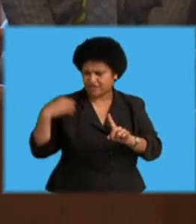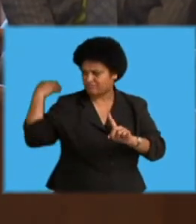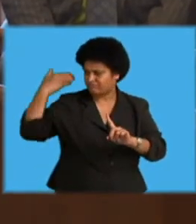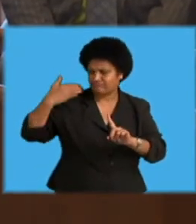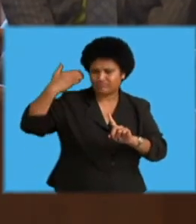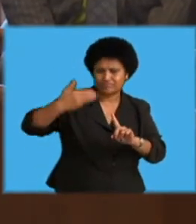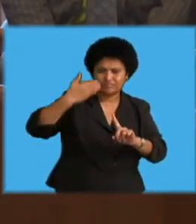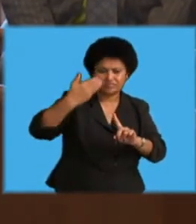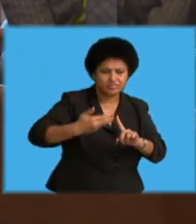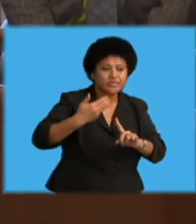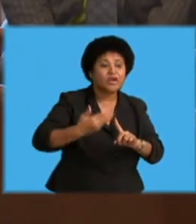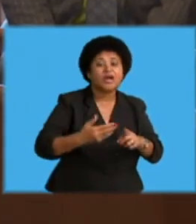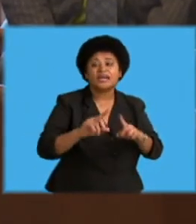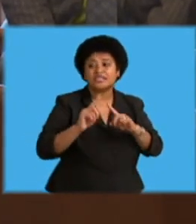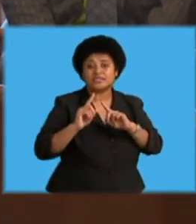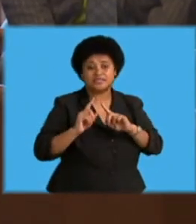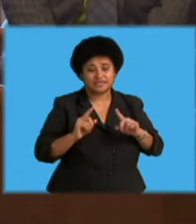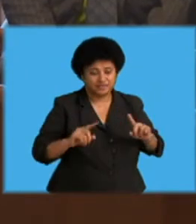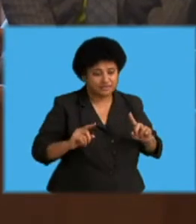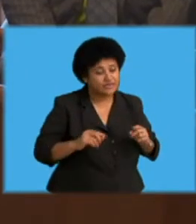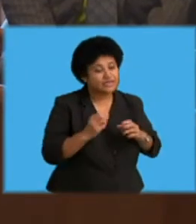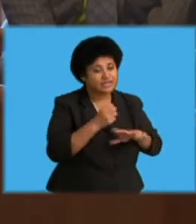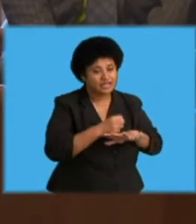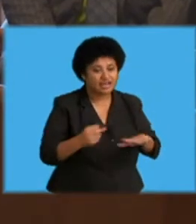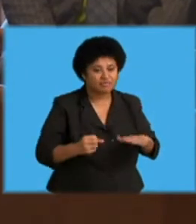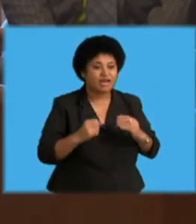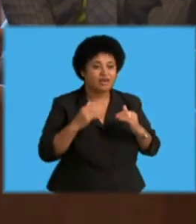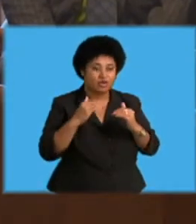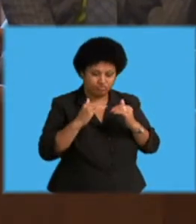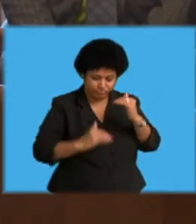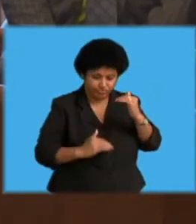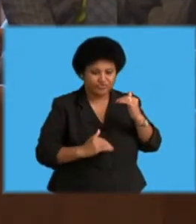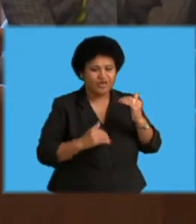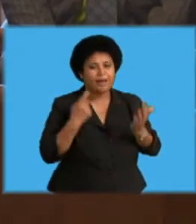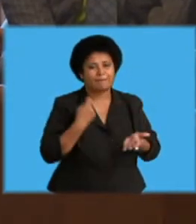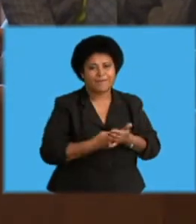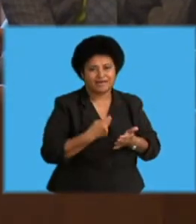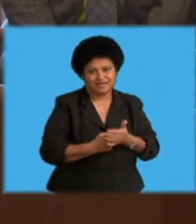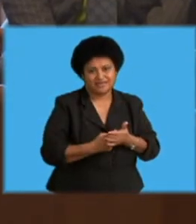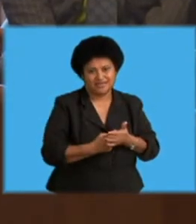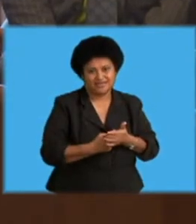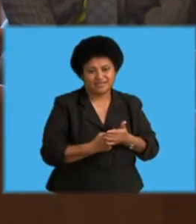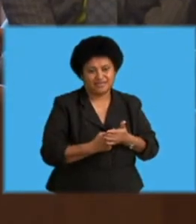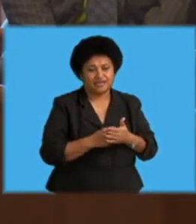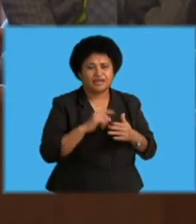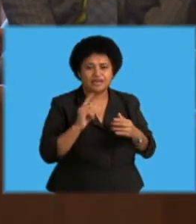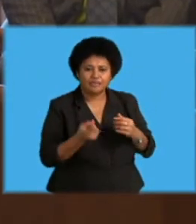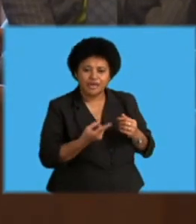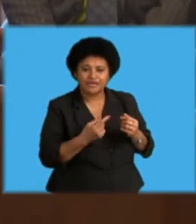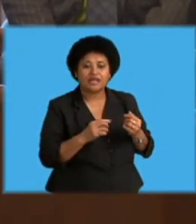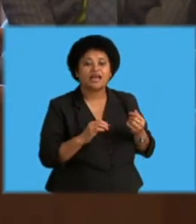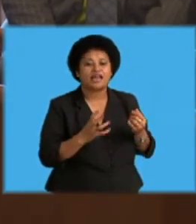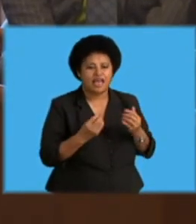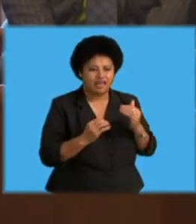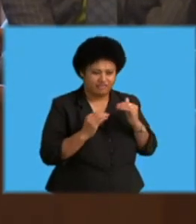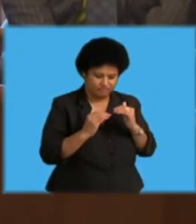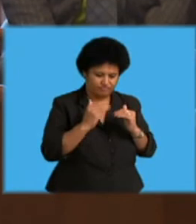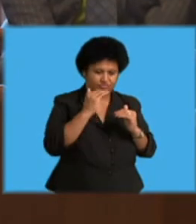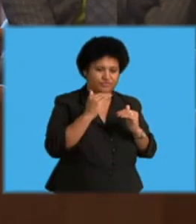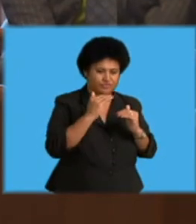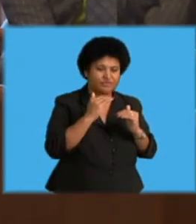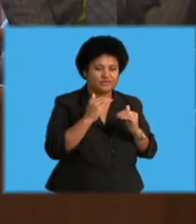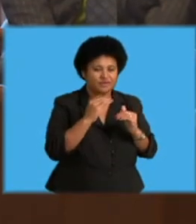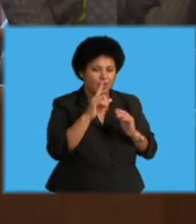a deficit except probably 3 times in our history where we had a surplus. And they were actually